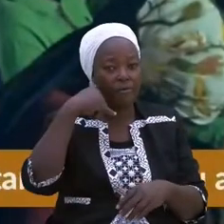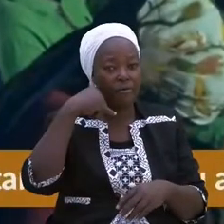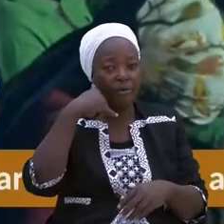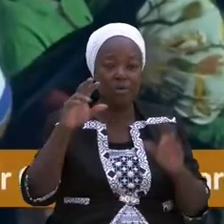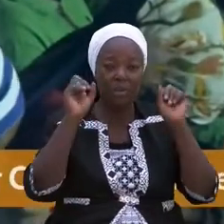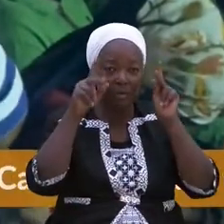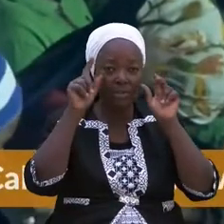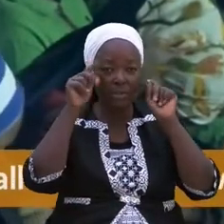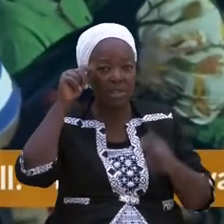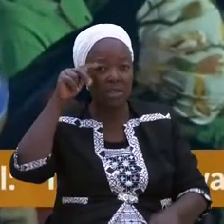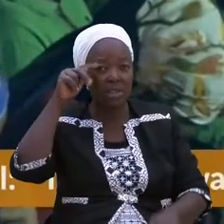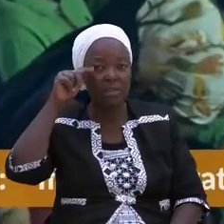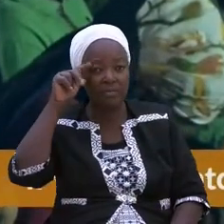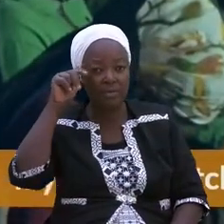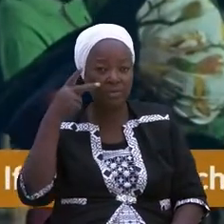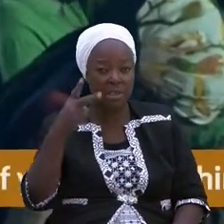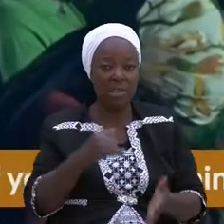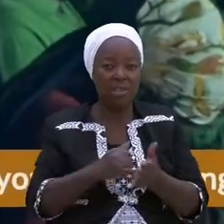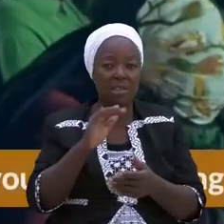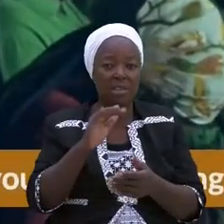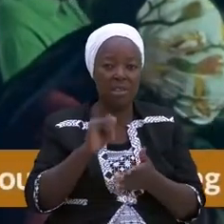you'll find the number there.